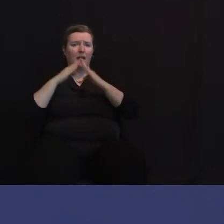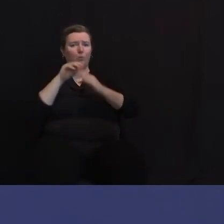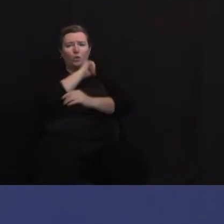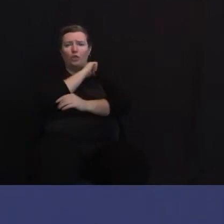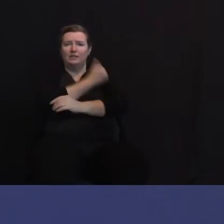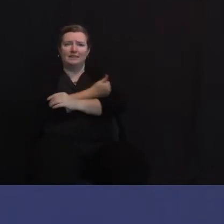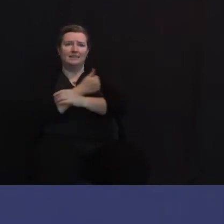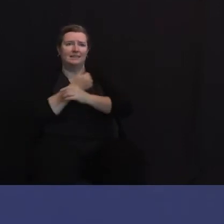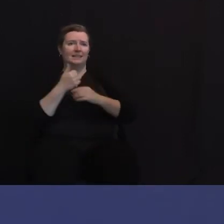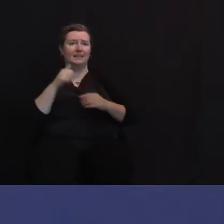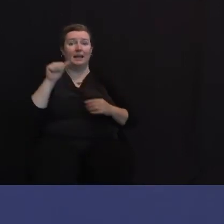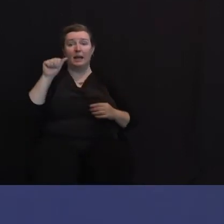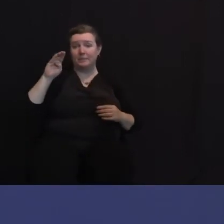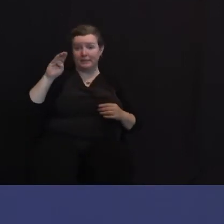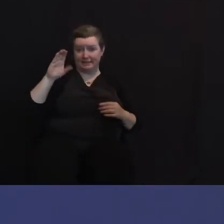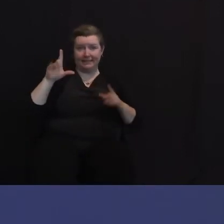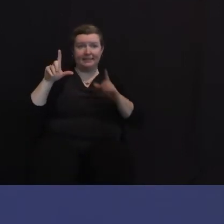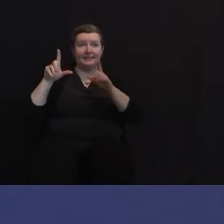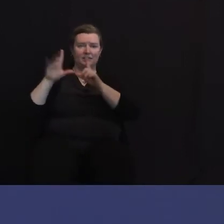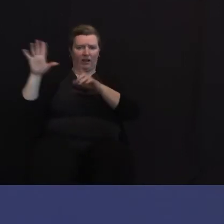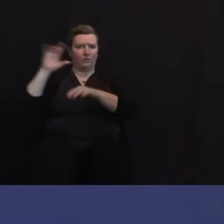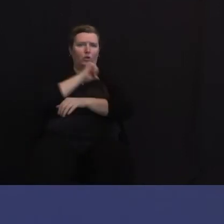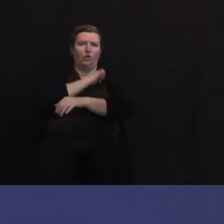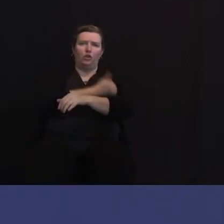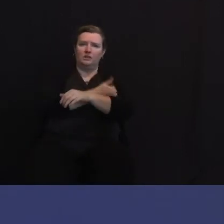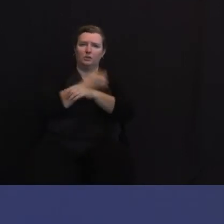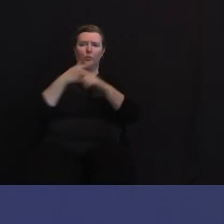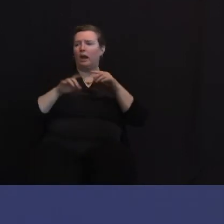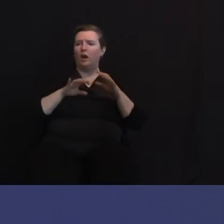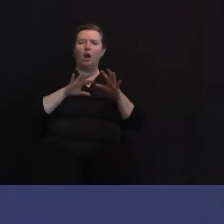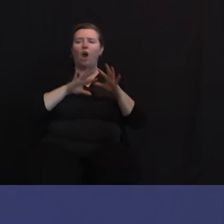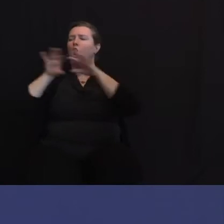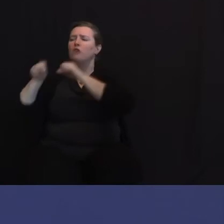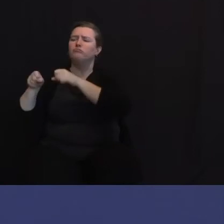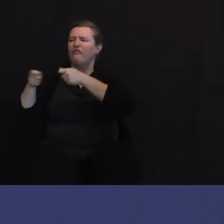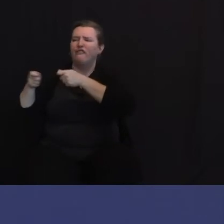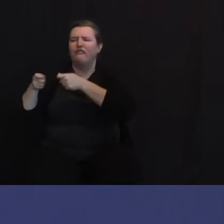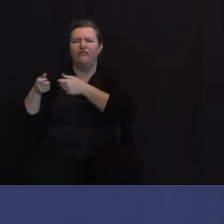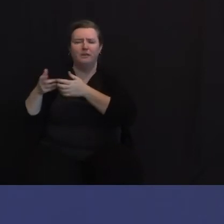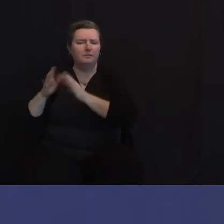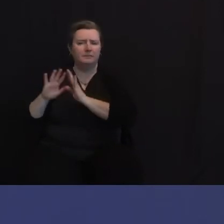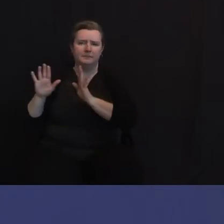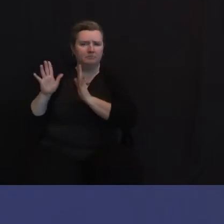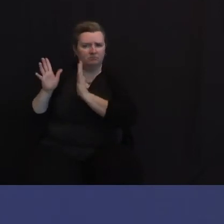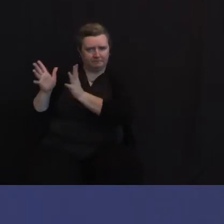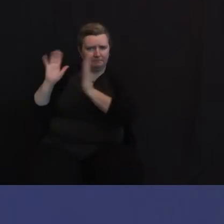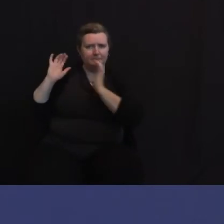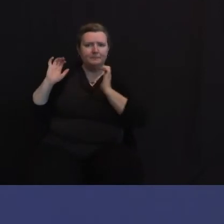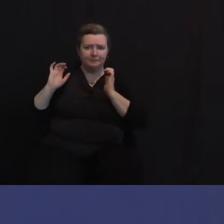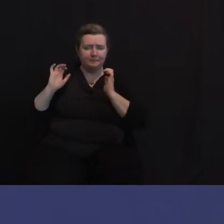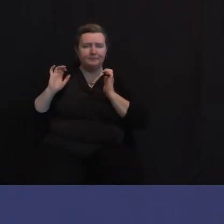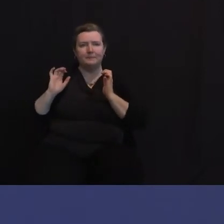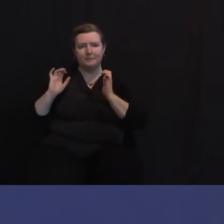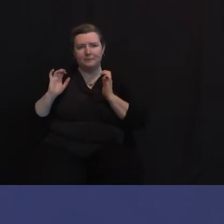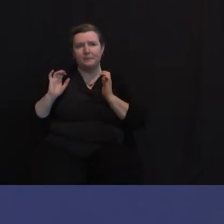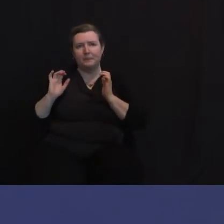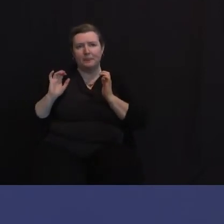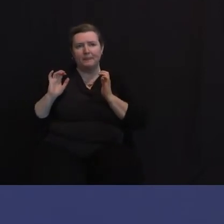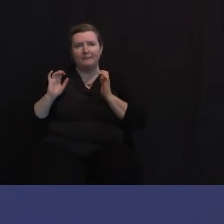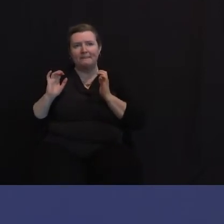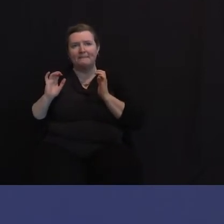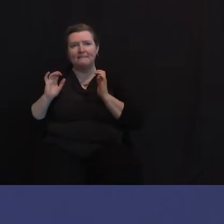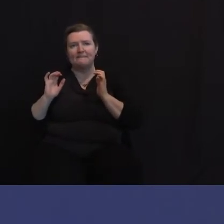And some folks would like to say that bill that we vetoed didn't do that. Well, it did. I hate to break the news, but the good news